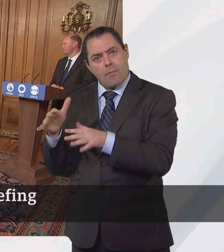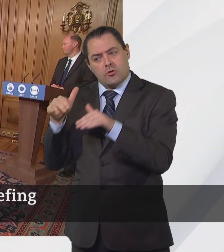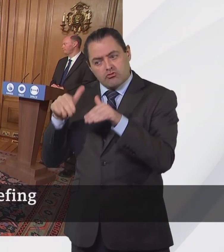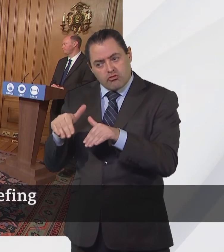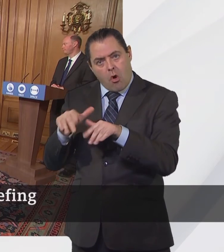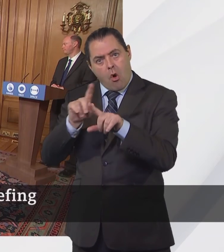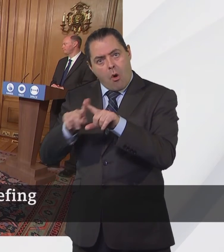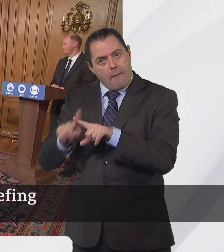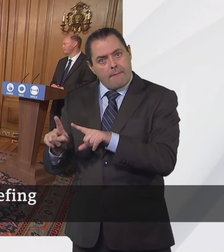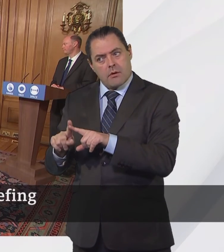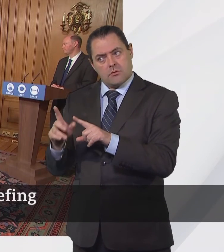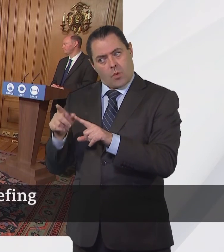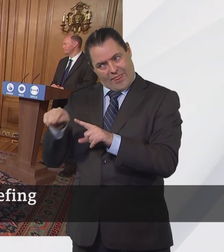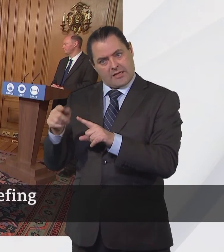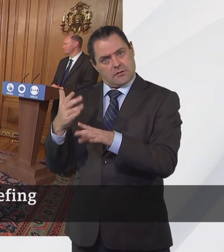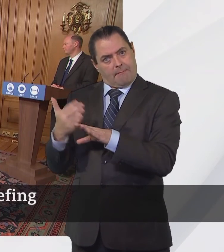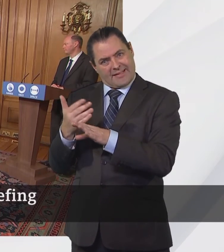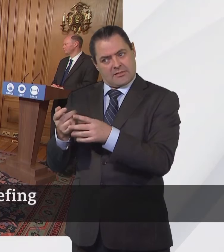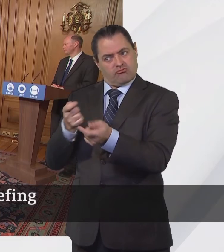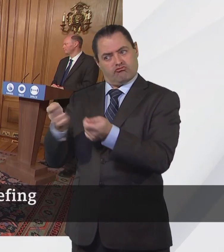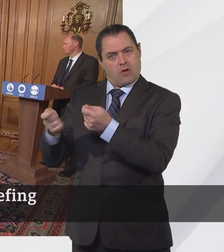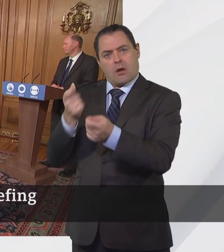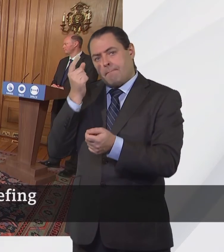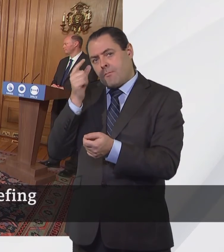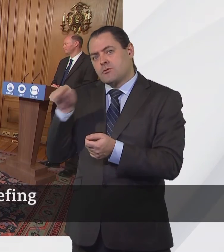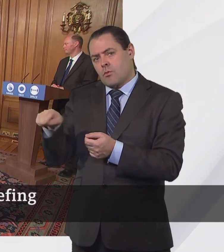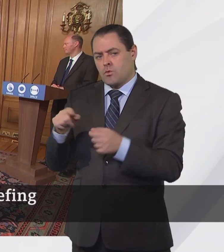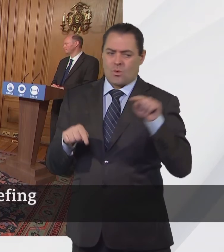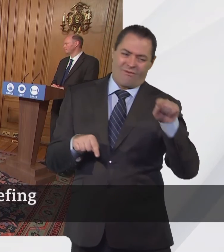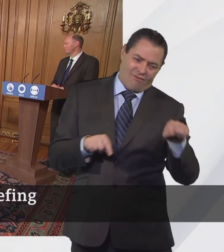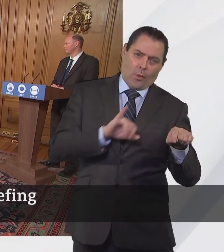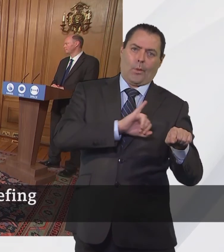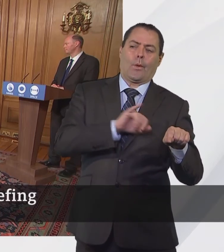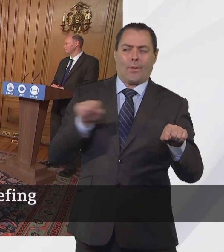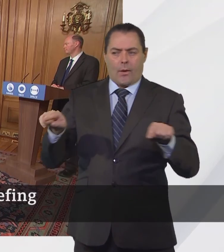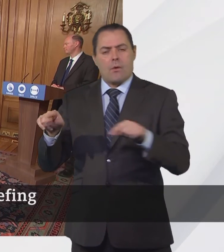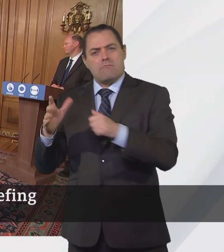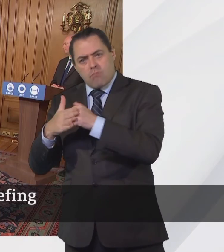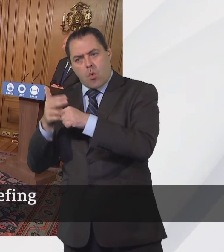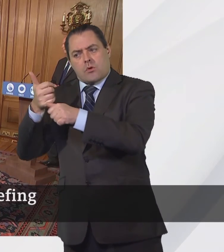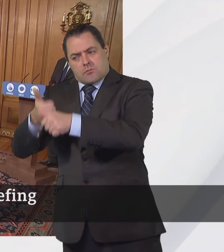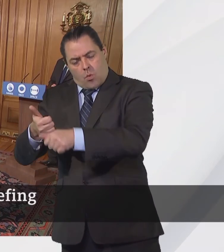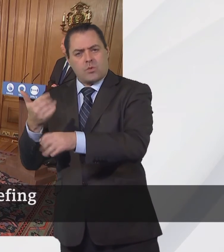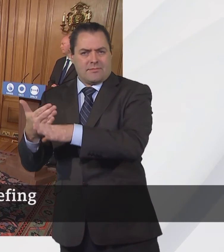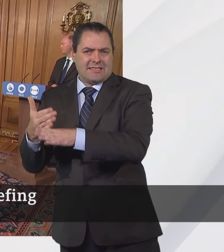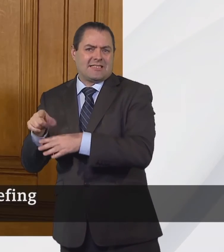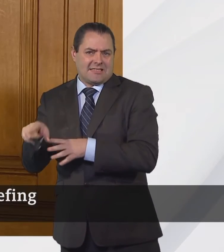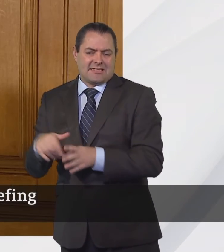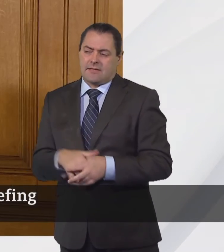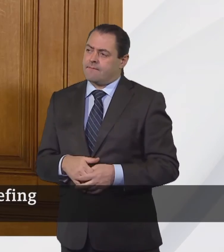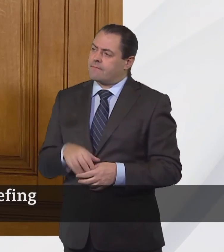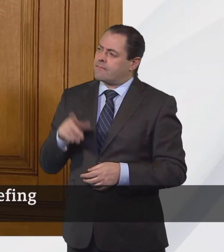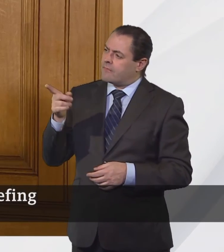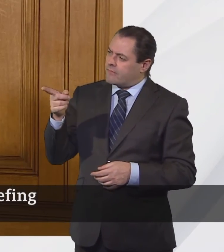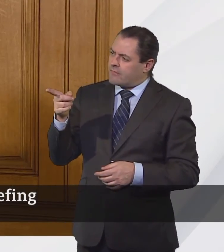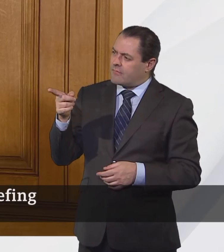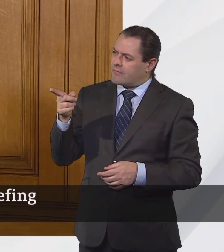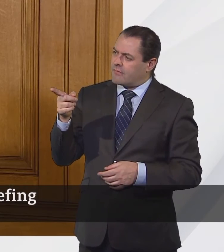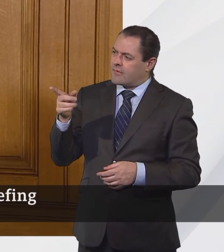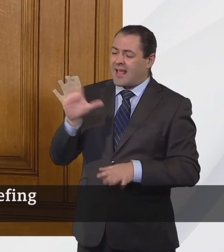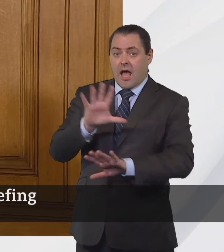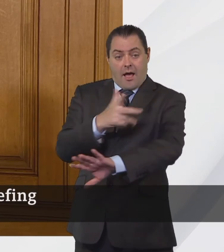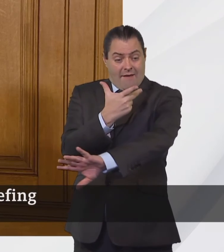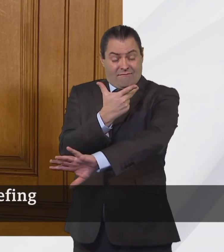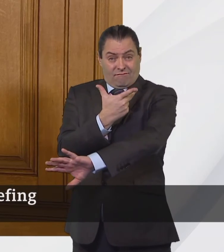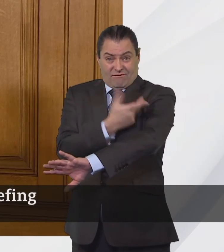word about the cavalry? I mean, the vaccines are looking really good from what we've seen, but they have yet to go through a